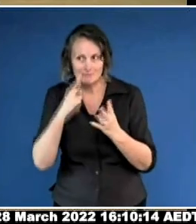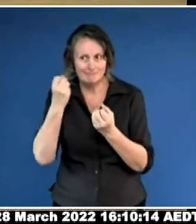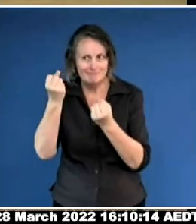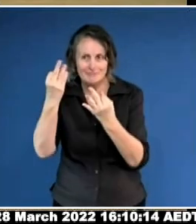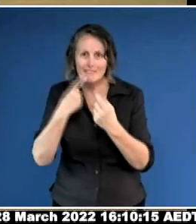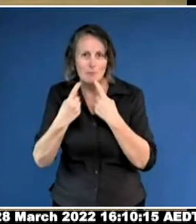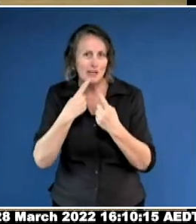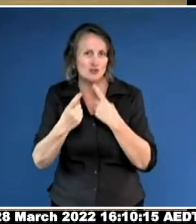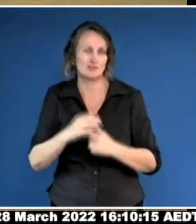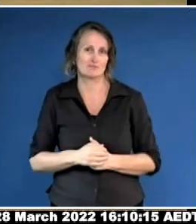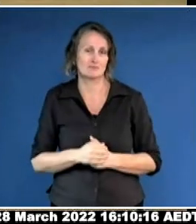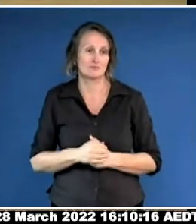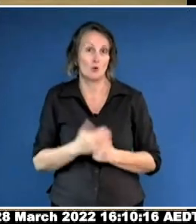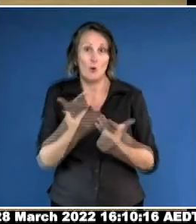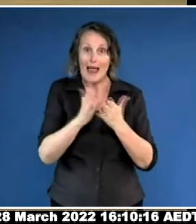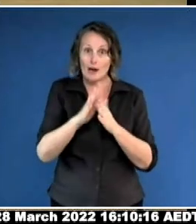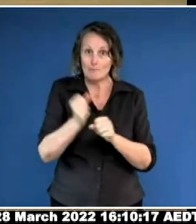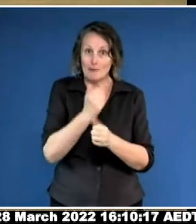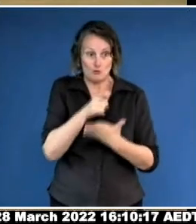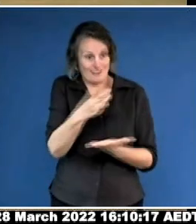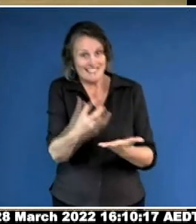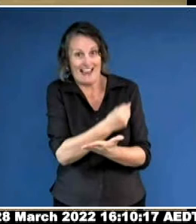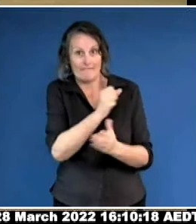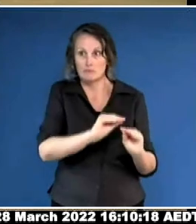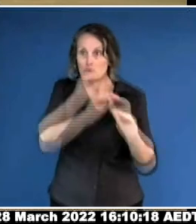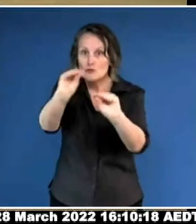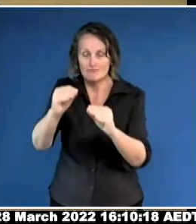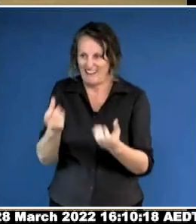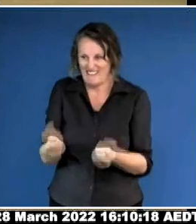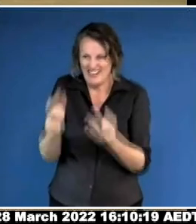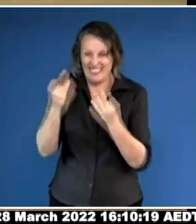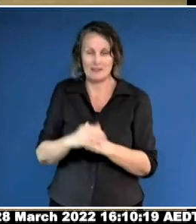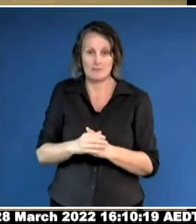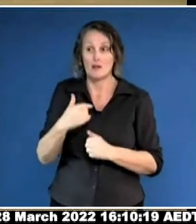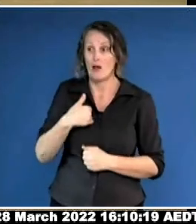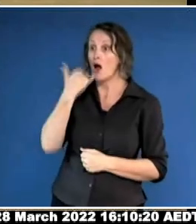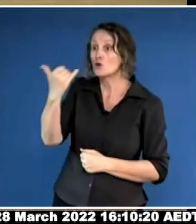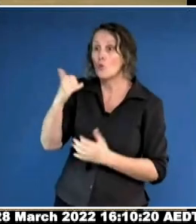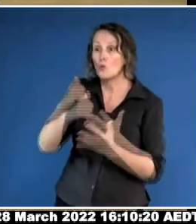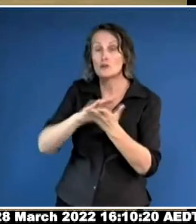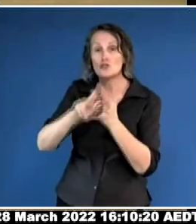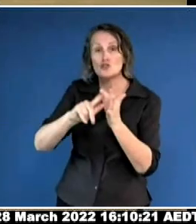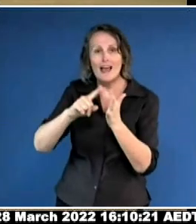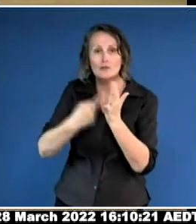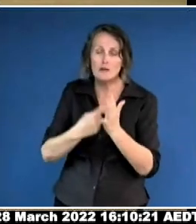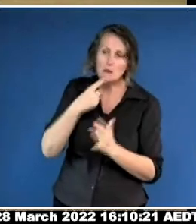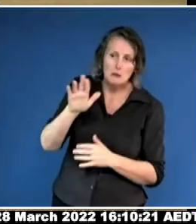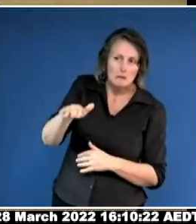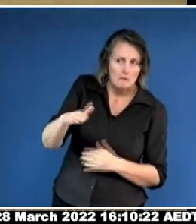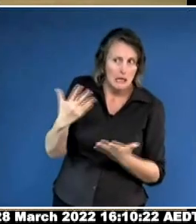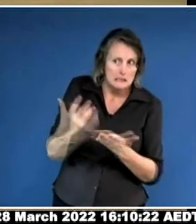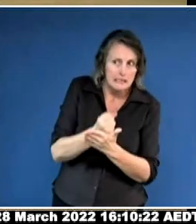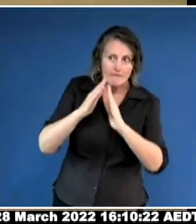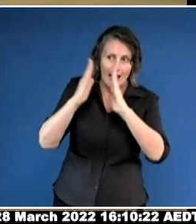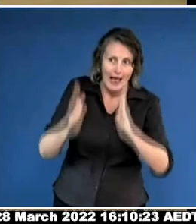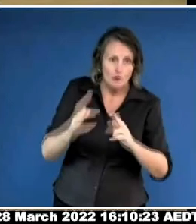can do to get you to a safe place. I actually called one of these shelters I'd Googled and asked them what they have in terms of safe